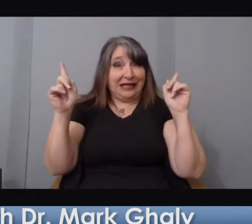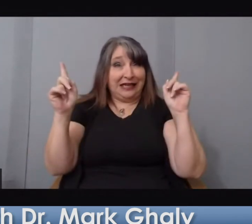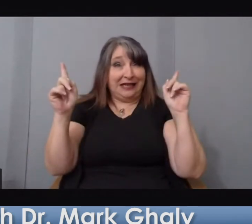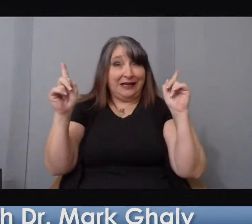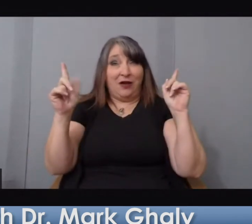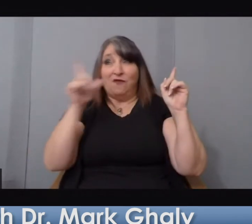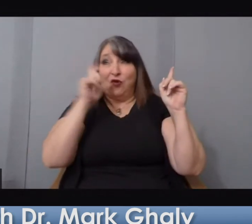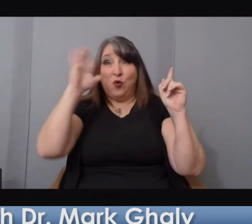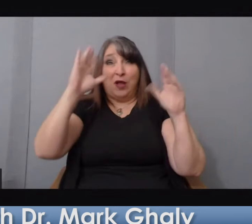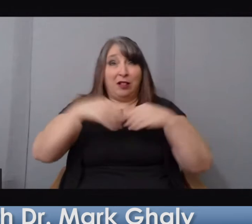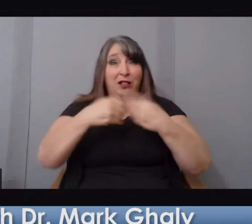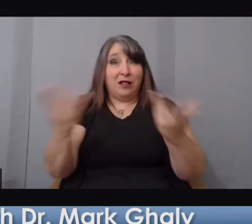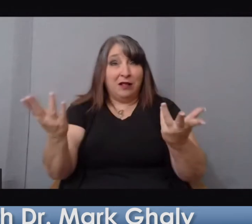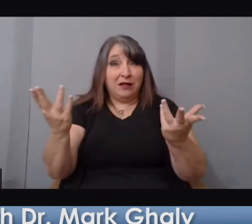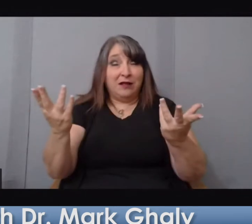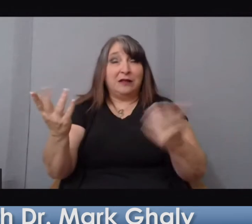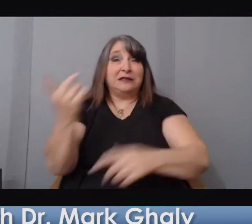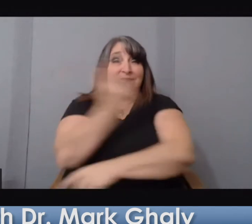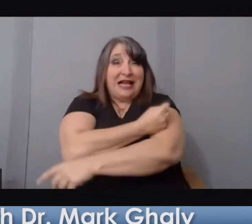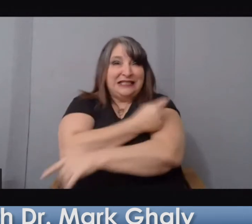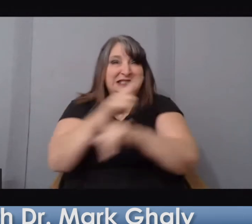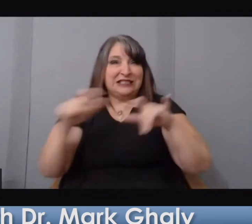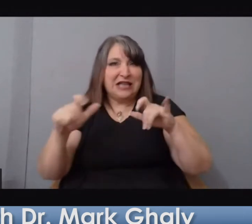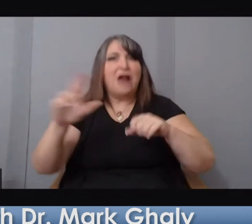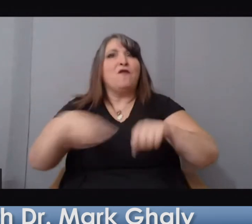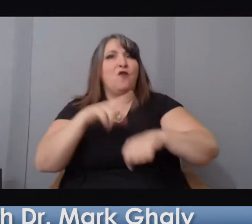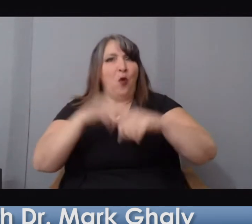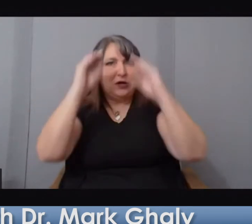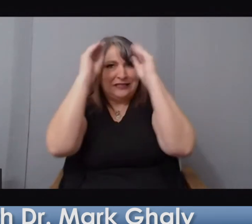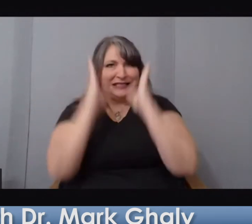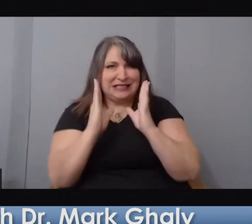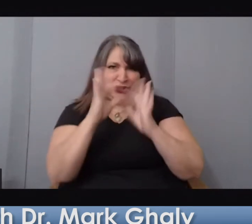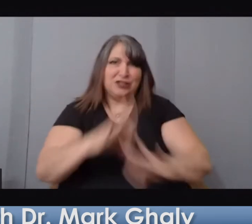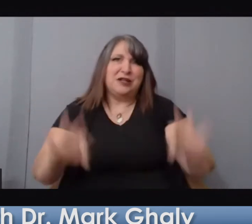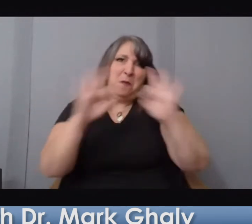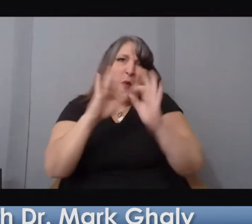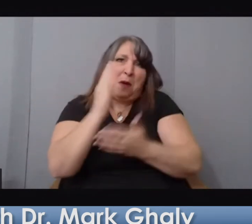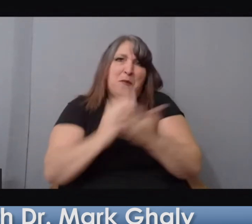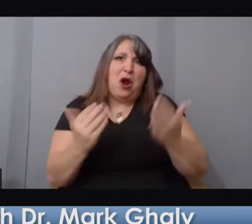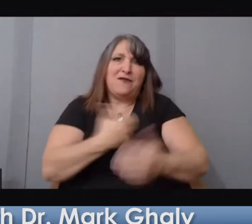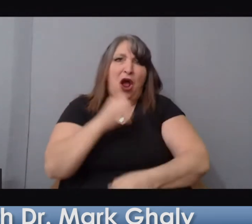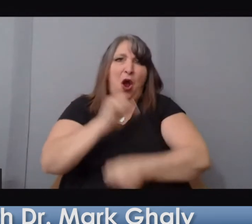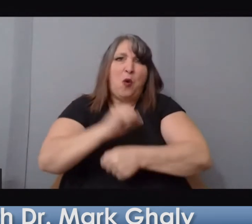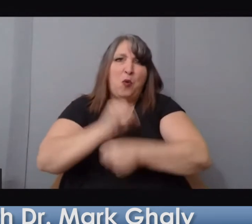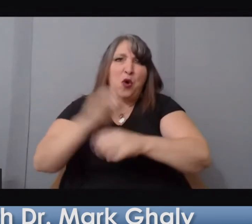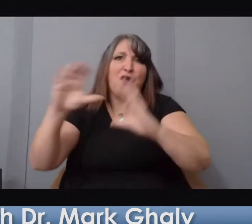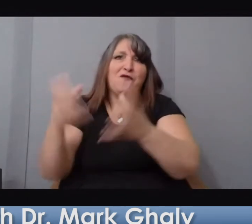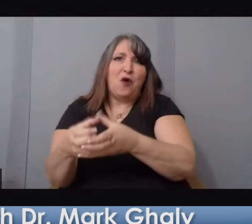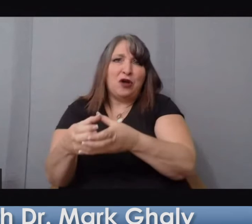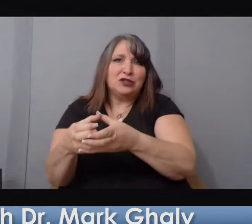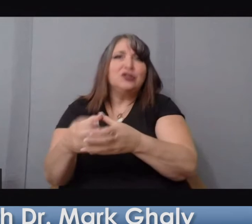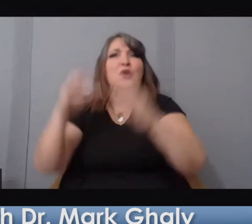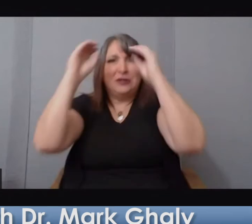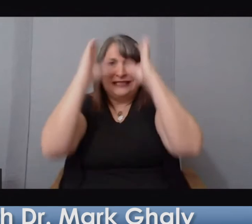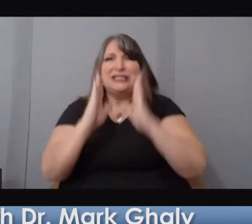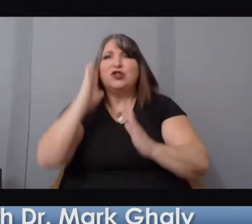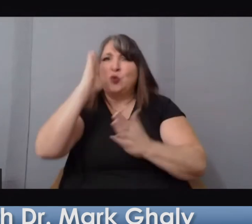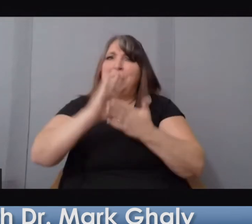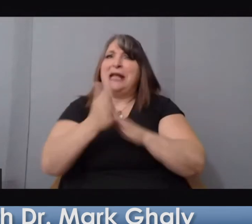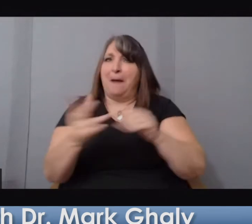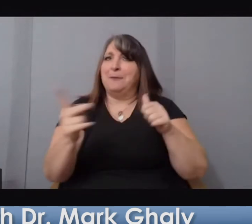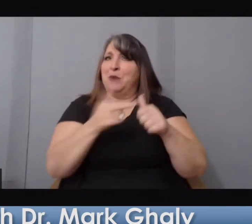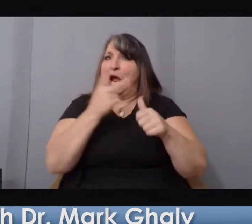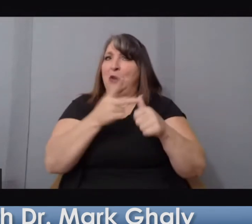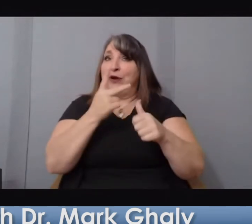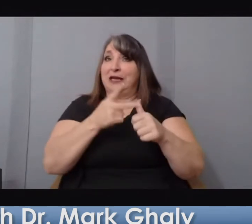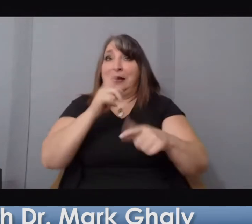appropriate. And of course, teachers, as an important part of our workforce, will be a priority, but